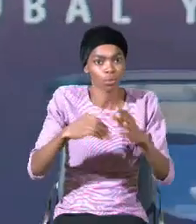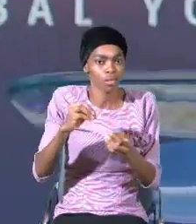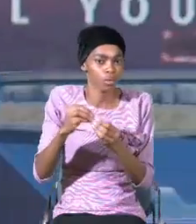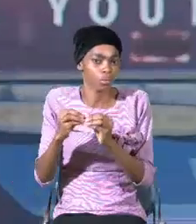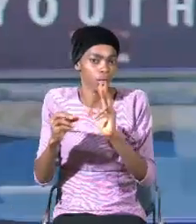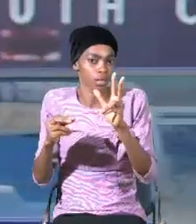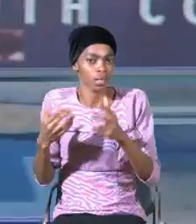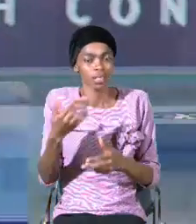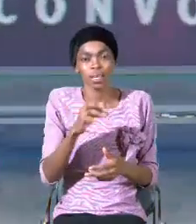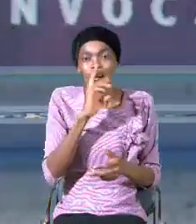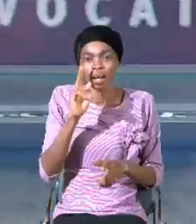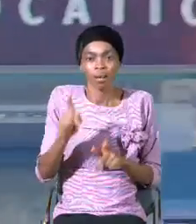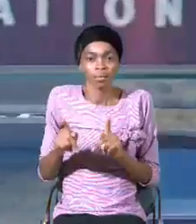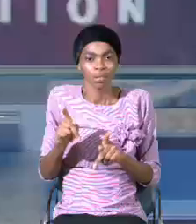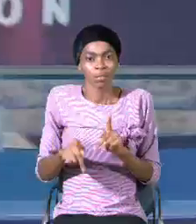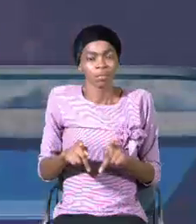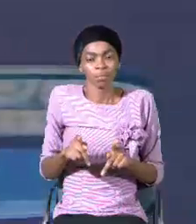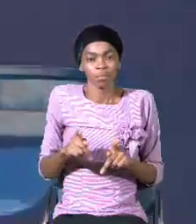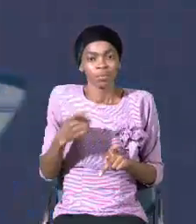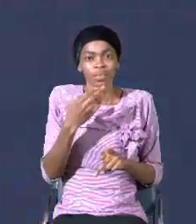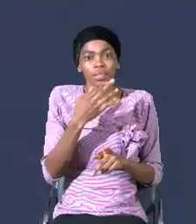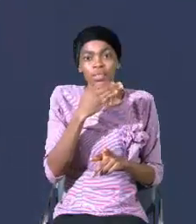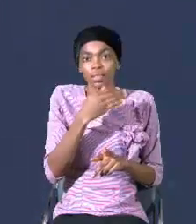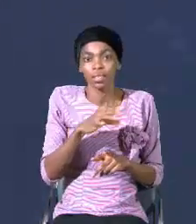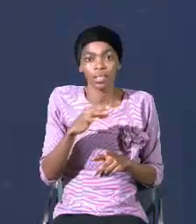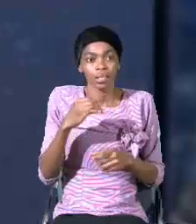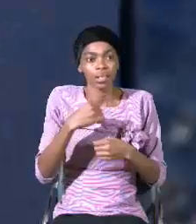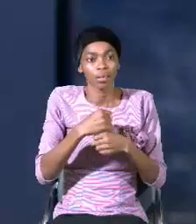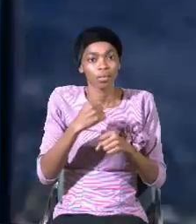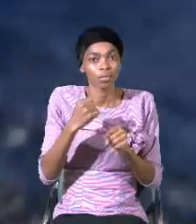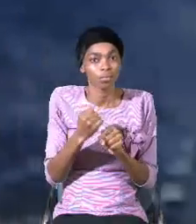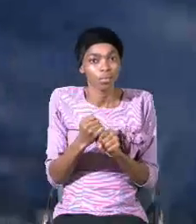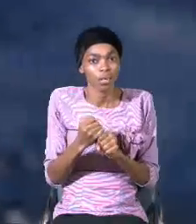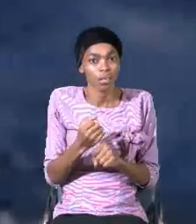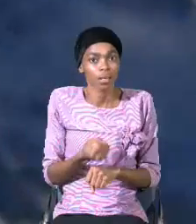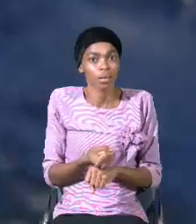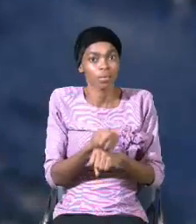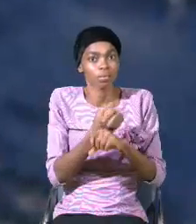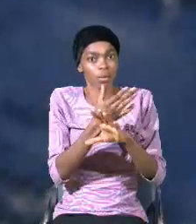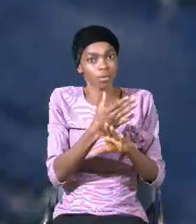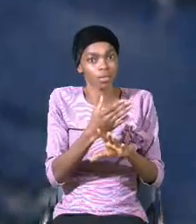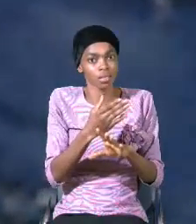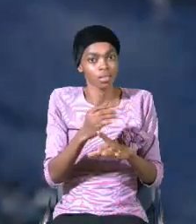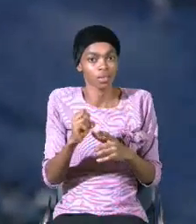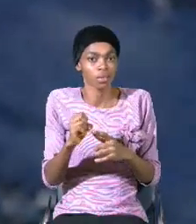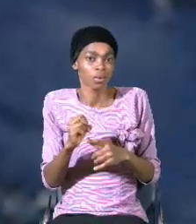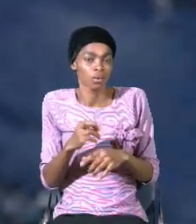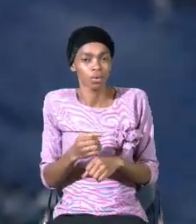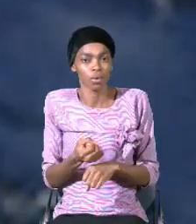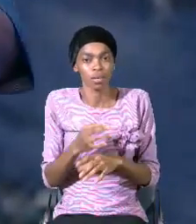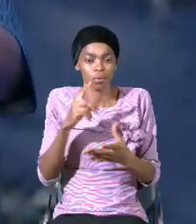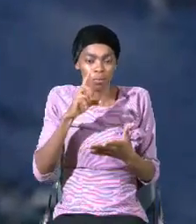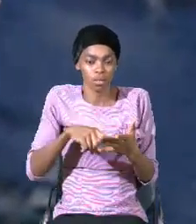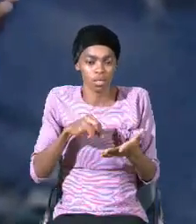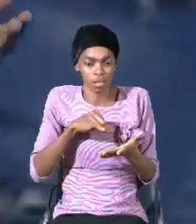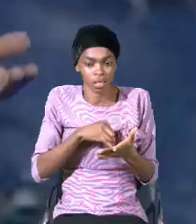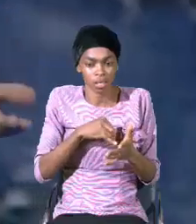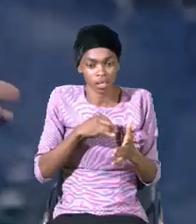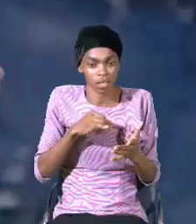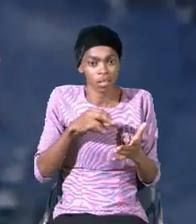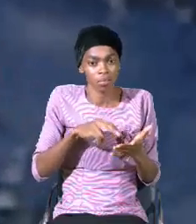people, they make mountains of molehills. What that means is there's a